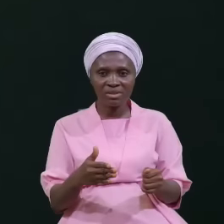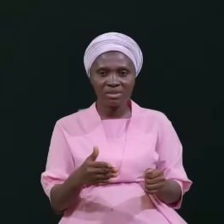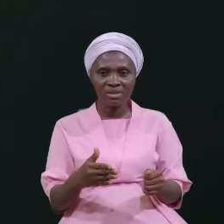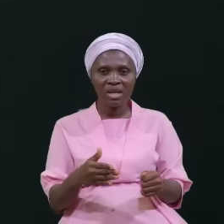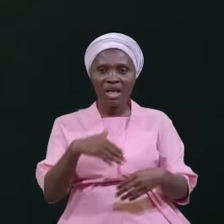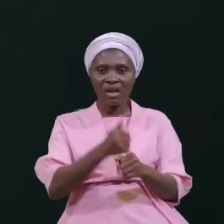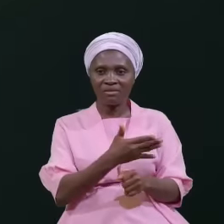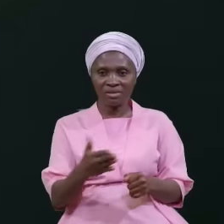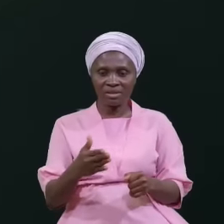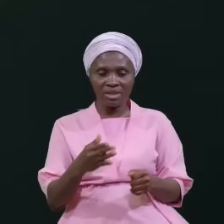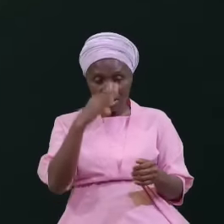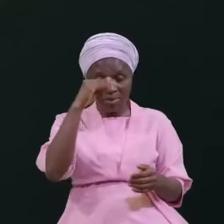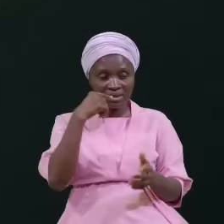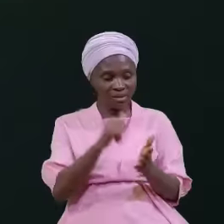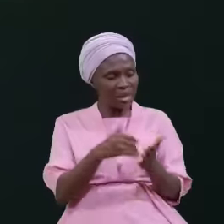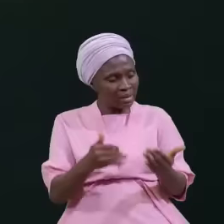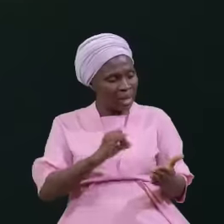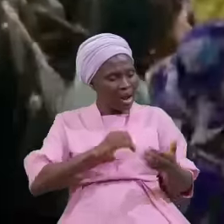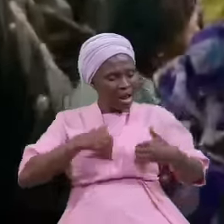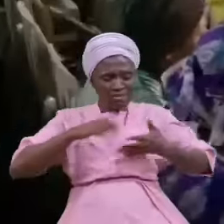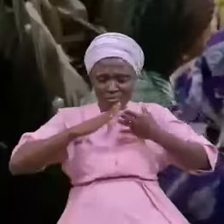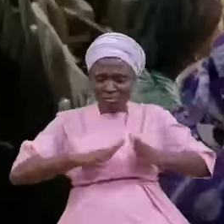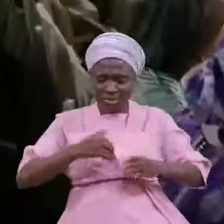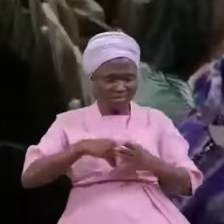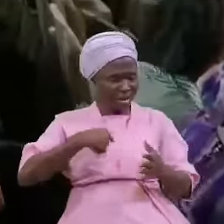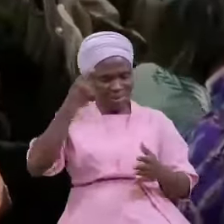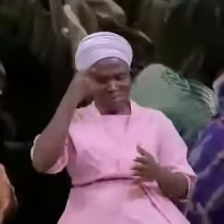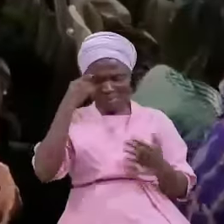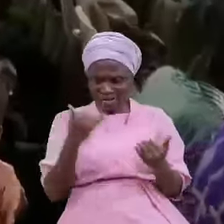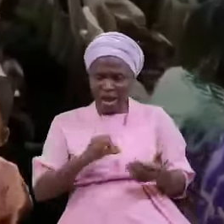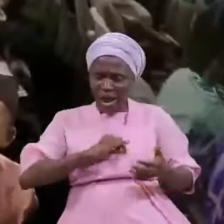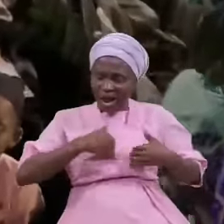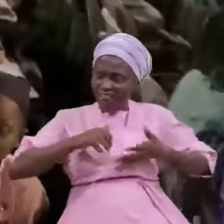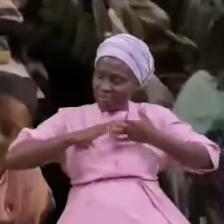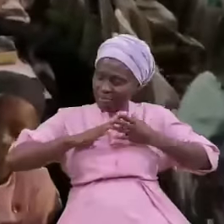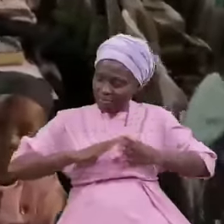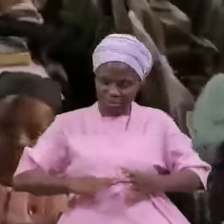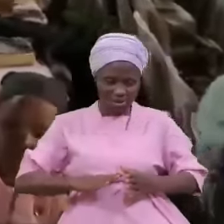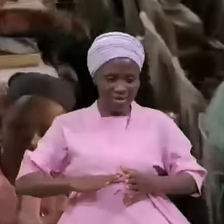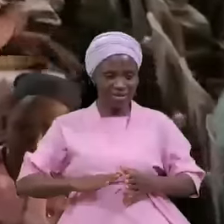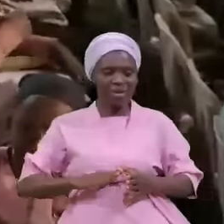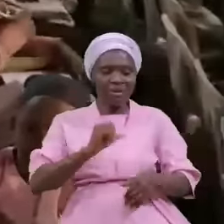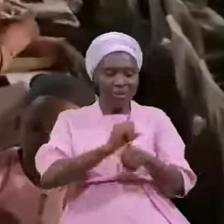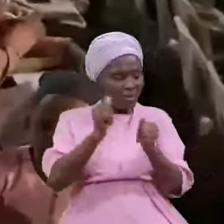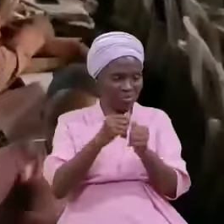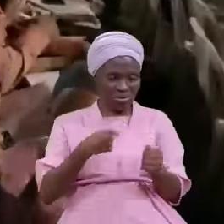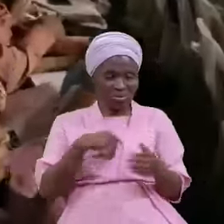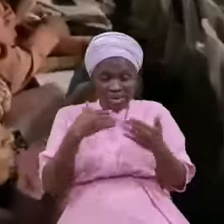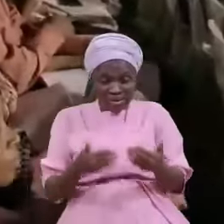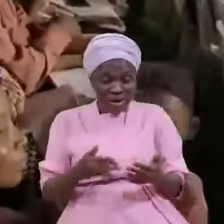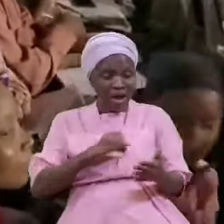mind. My work, everything is all right. Now I can raise my